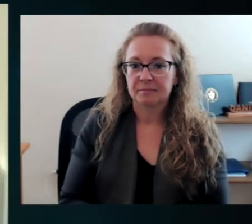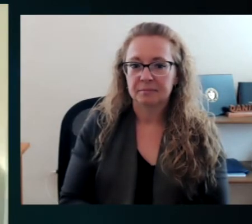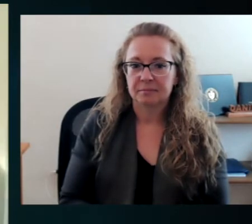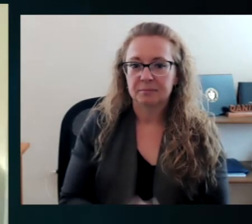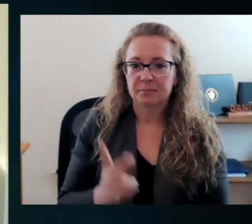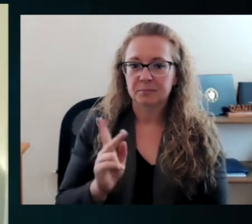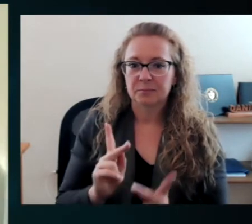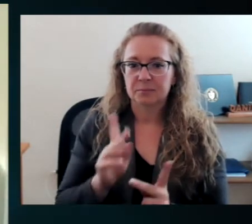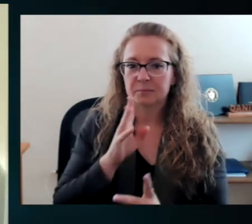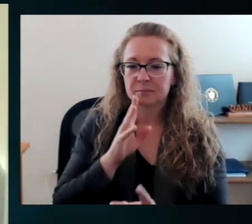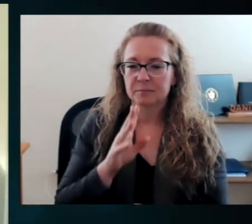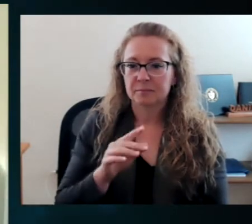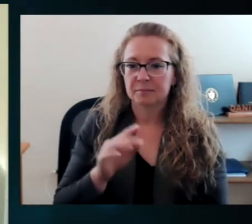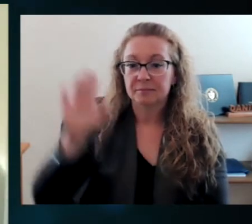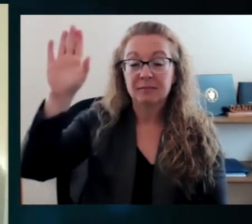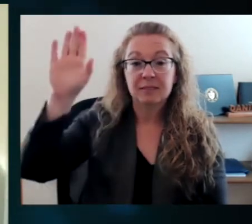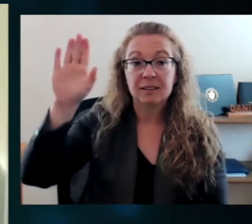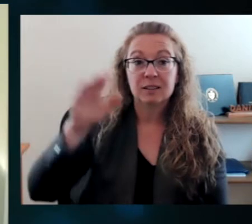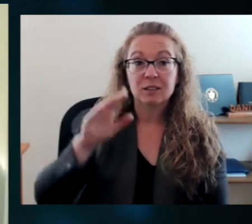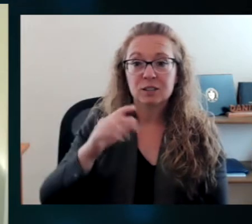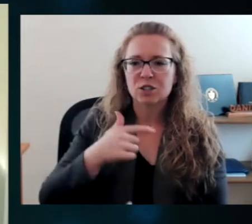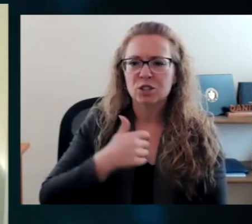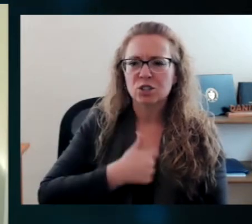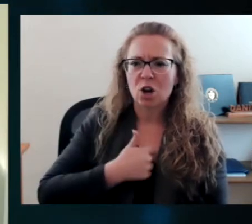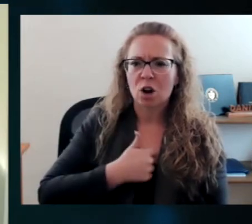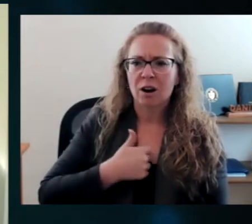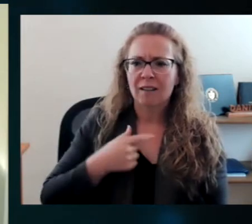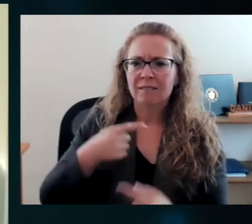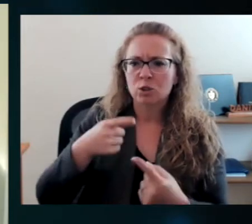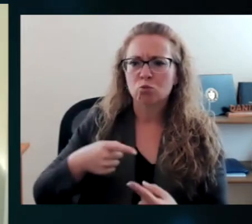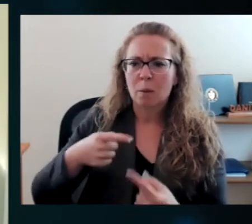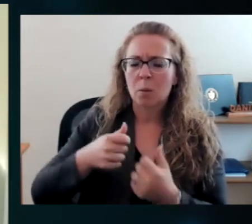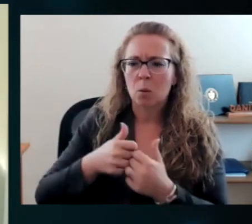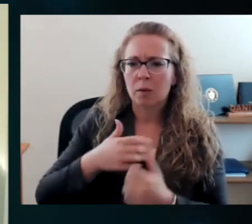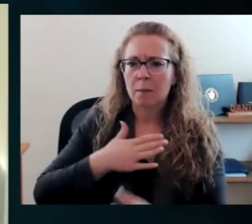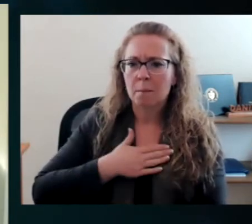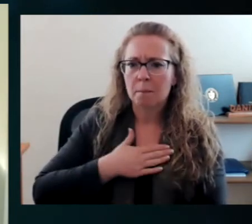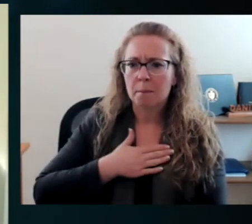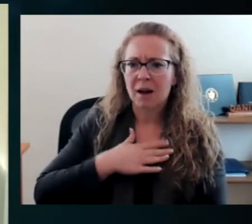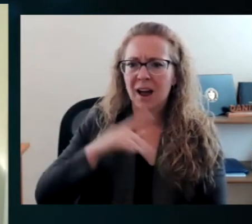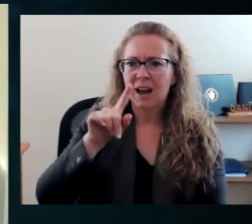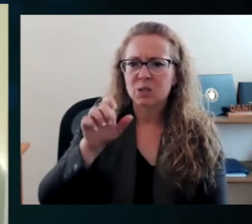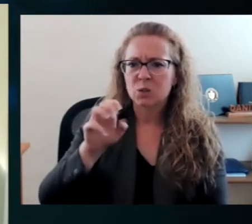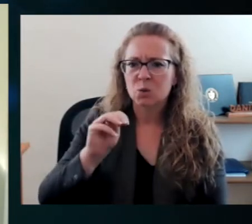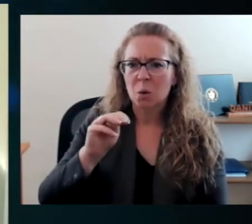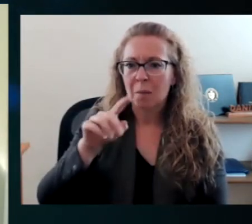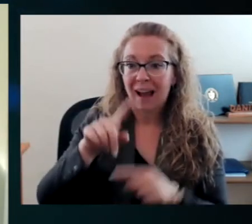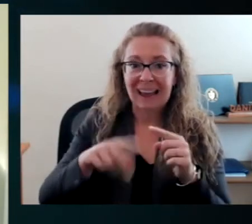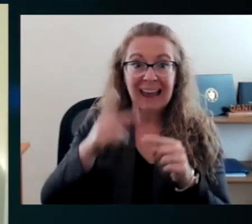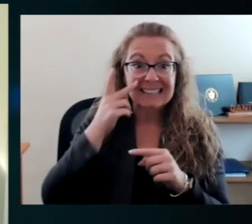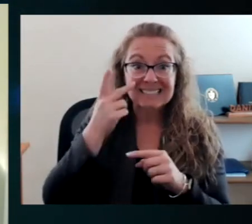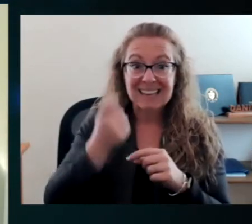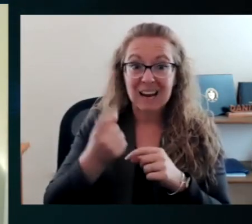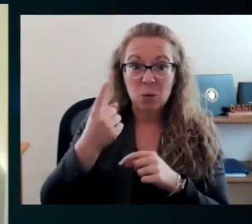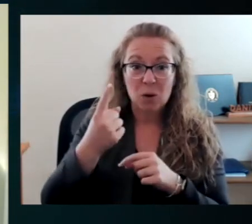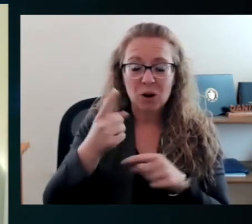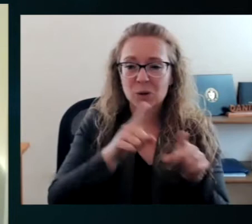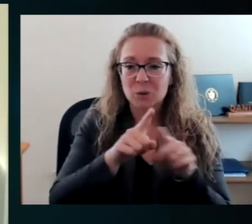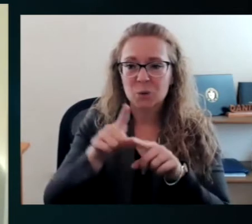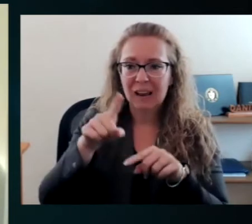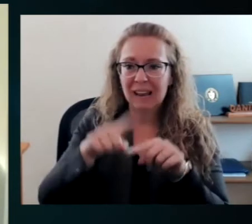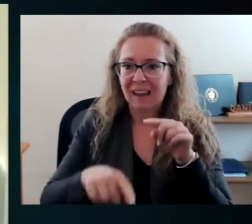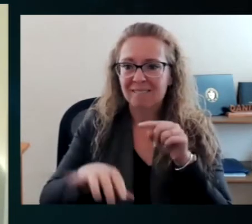Sorry, I have a trouble with my Zoom here. I can't see anyone and I can't find where I